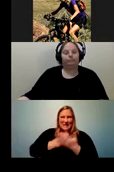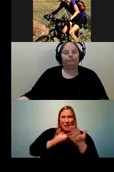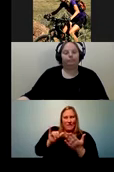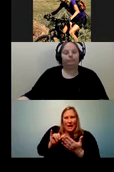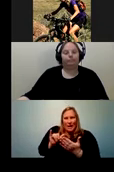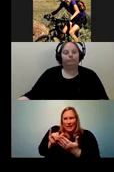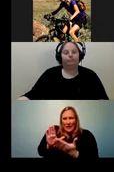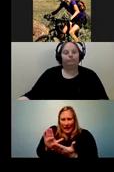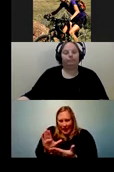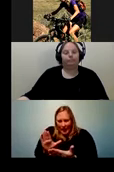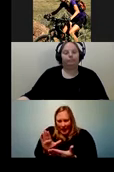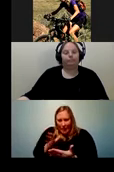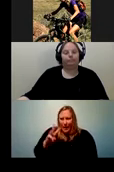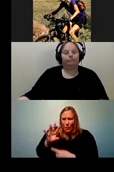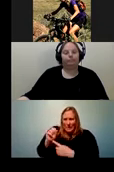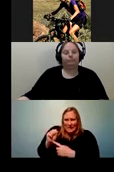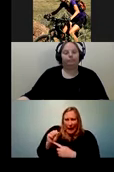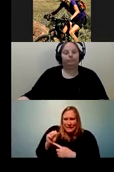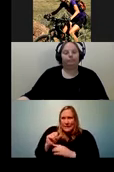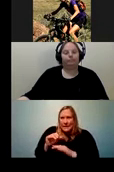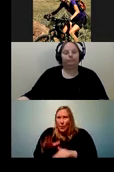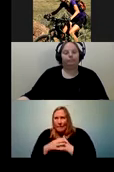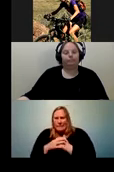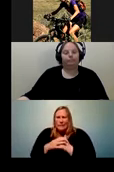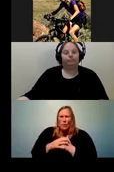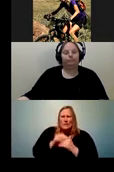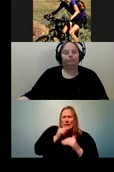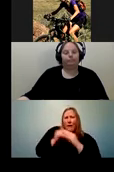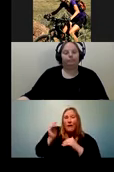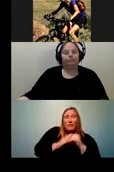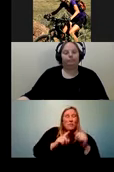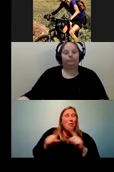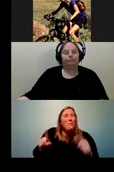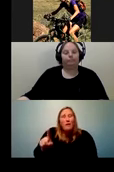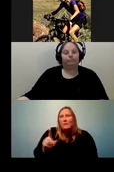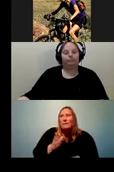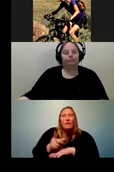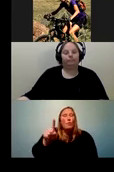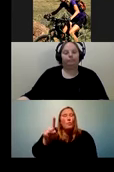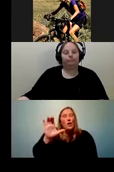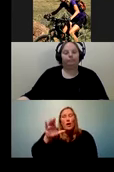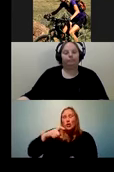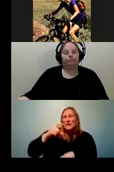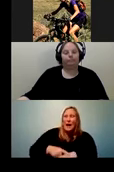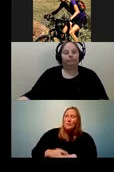creating those. But I'll tell you, after doing it 100 times, it gets easy.